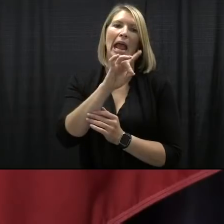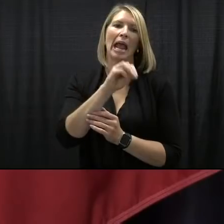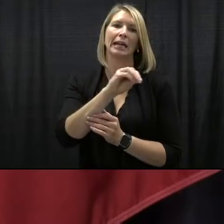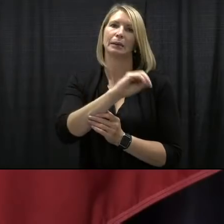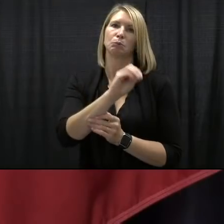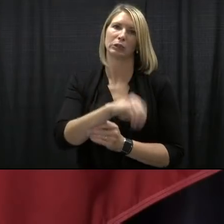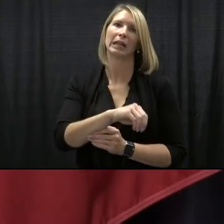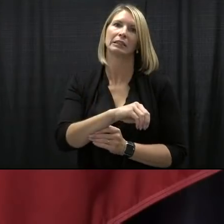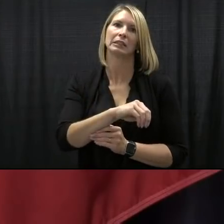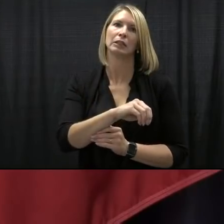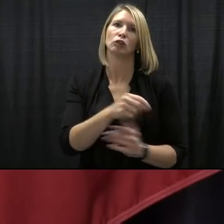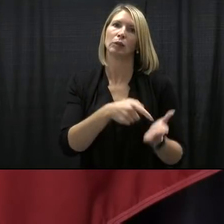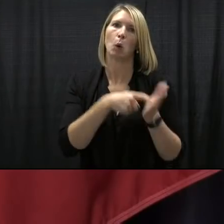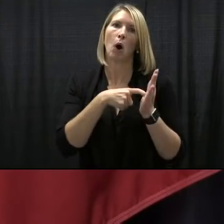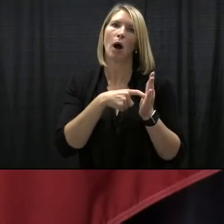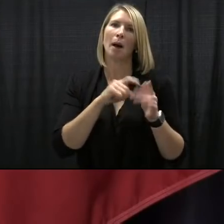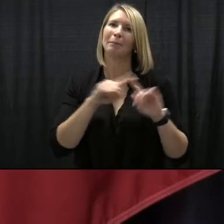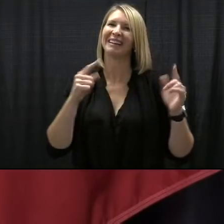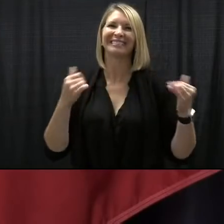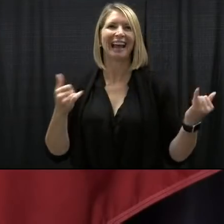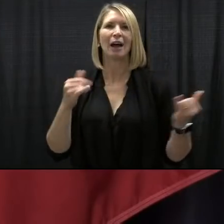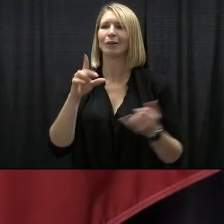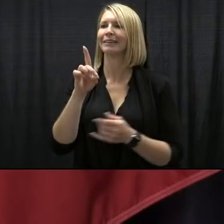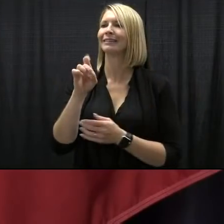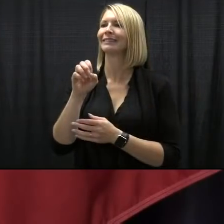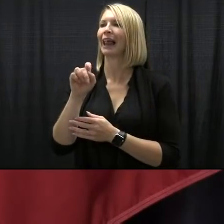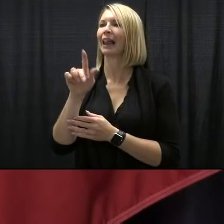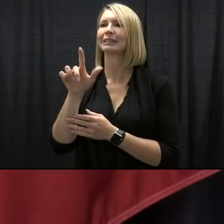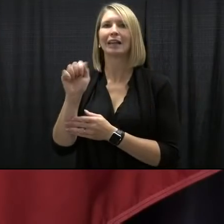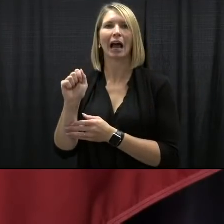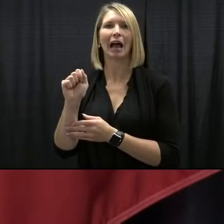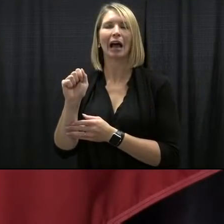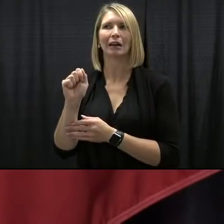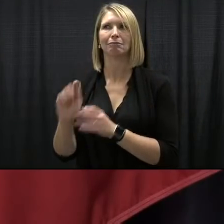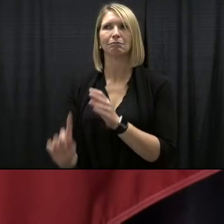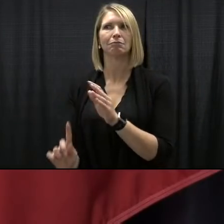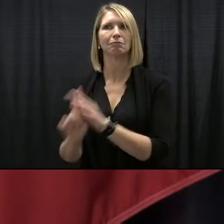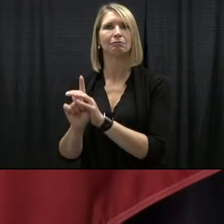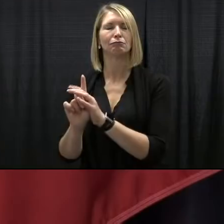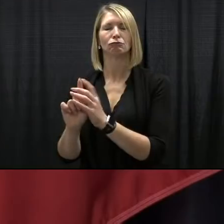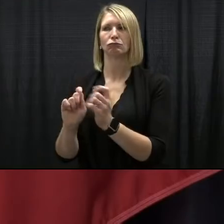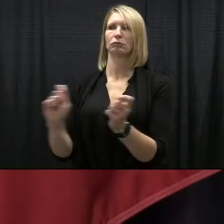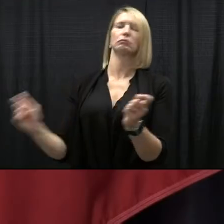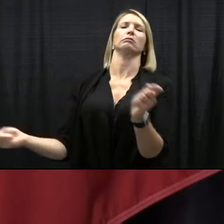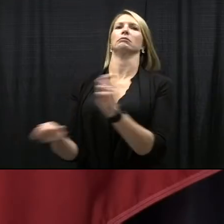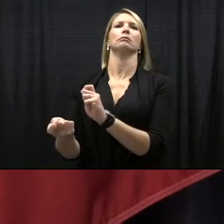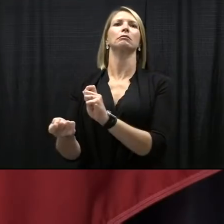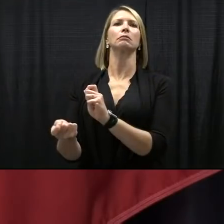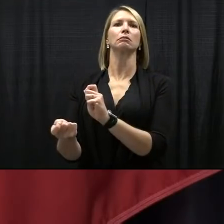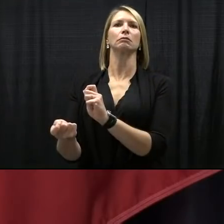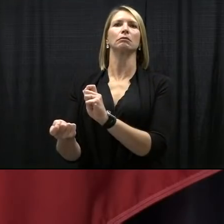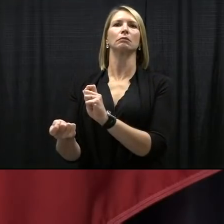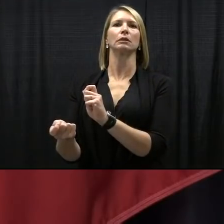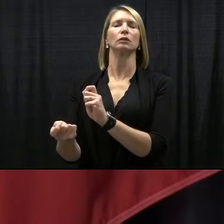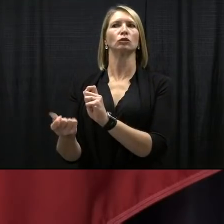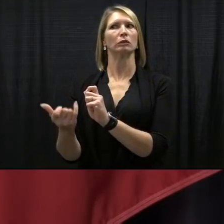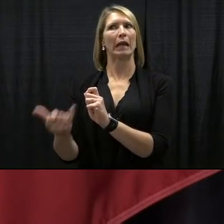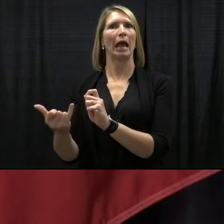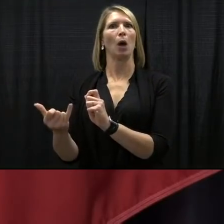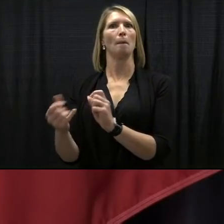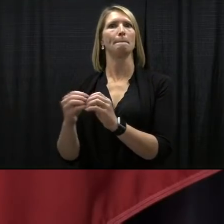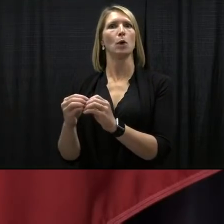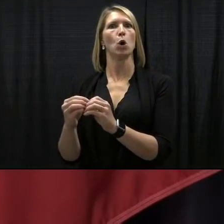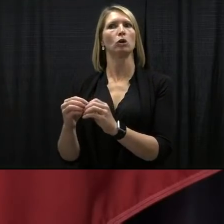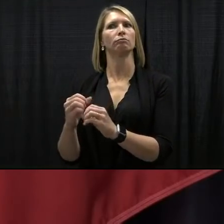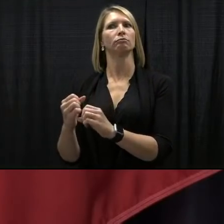foe. As COVID-19 evolves and new variants emerge, that changes the level of immunity we need in the